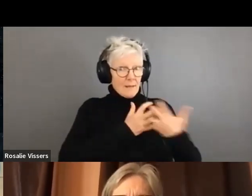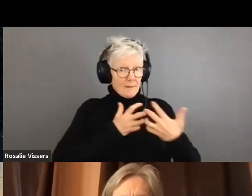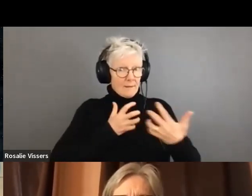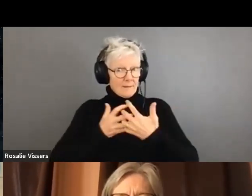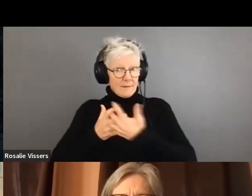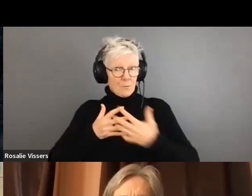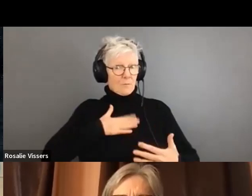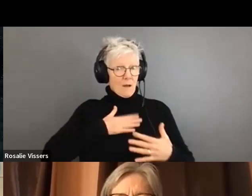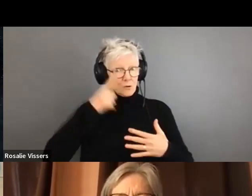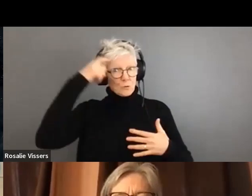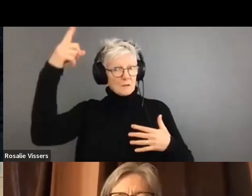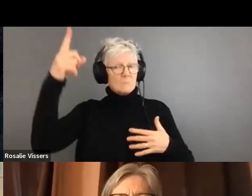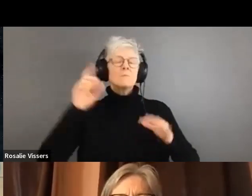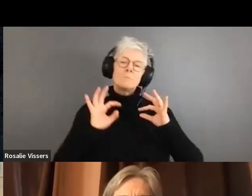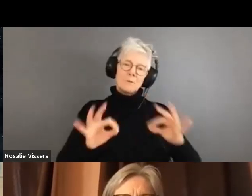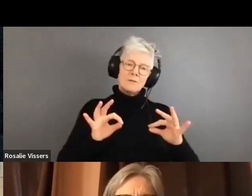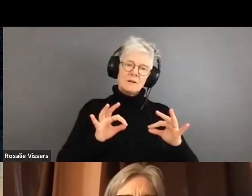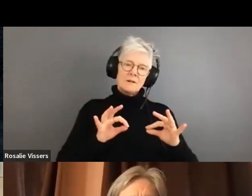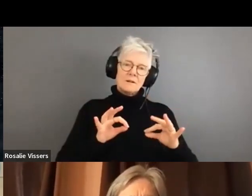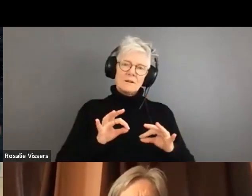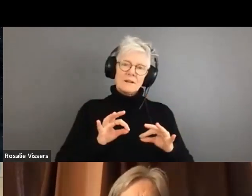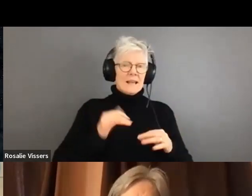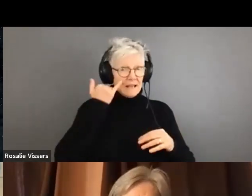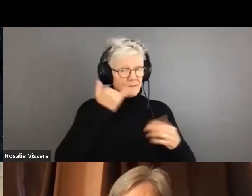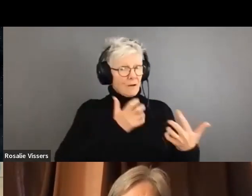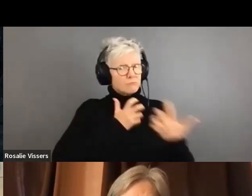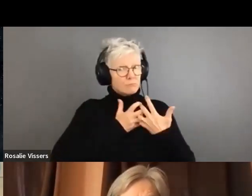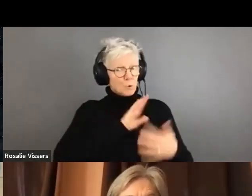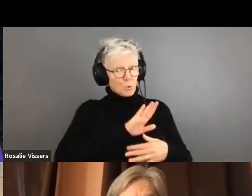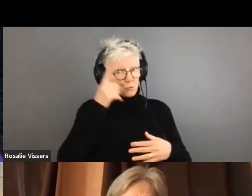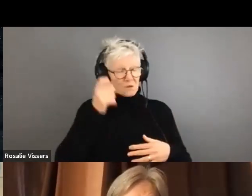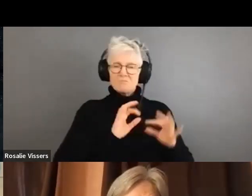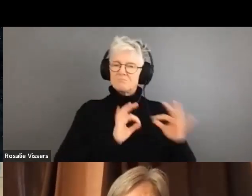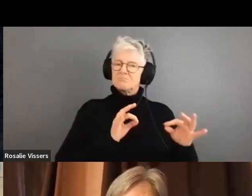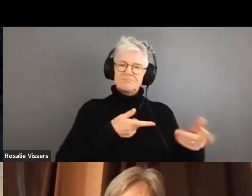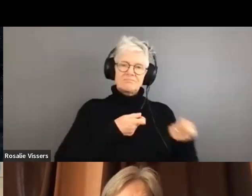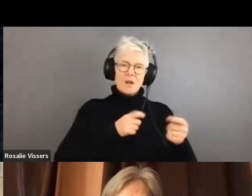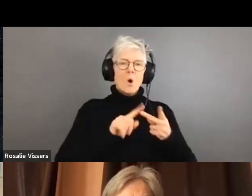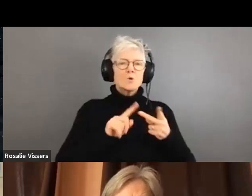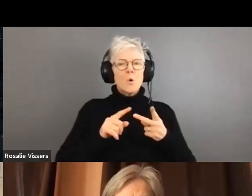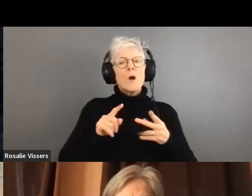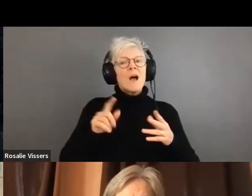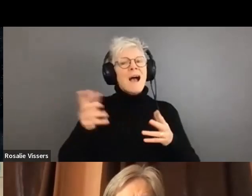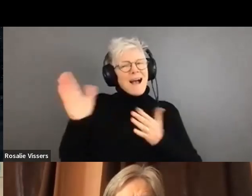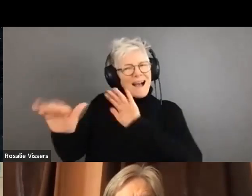So as long as they align with your thing, you get them on. And also too, get testimonials.